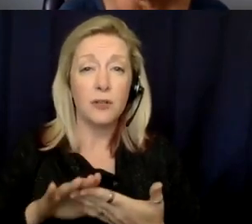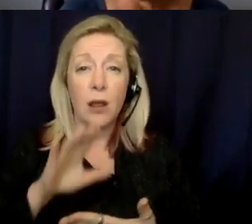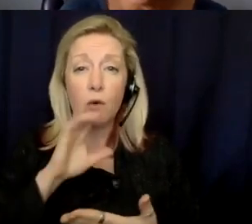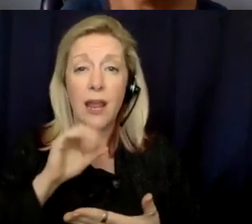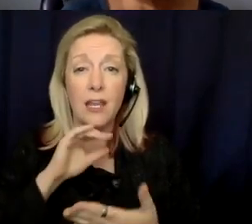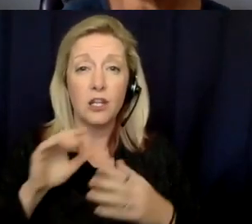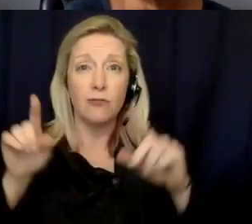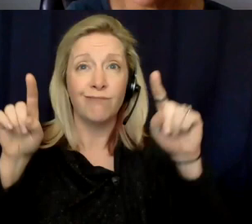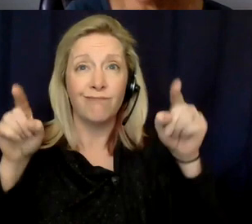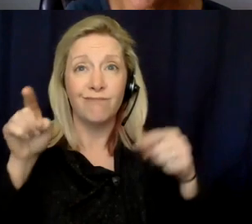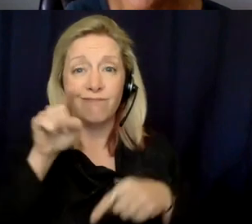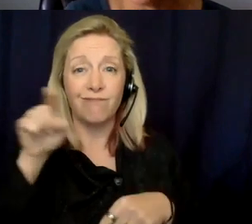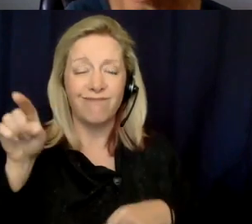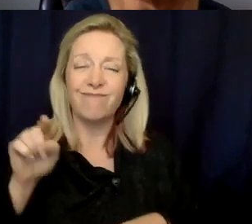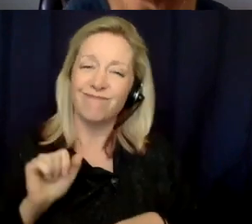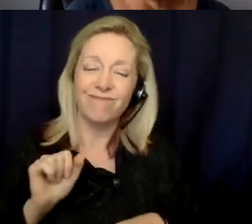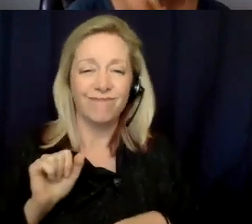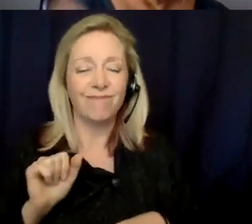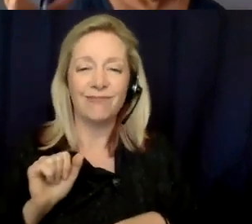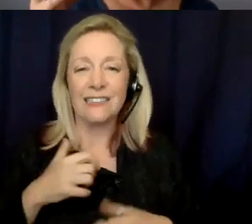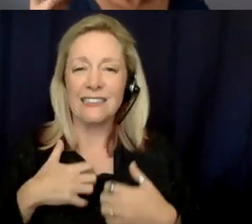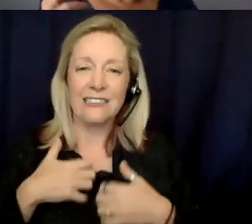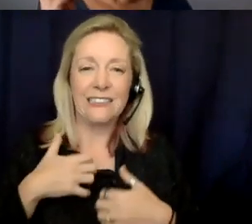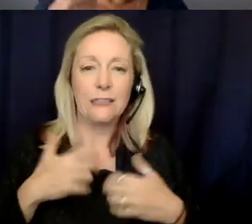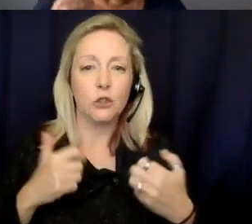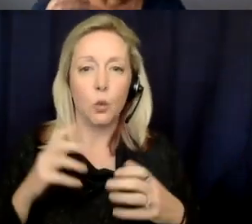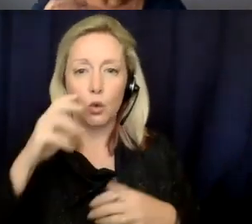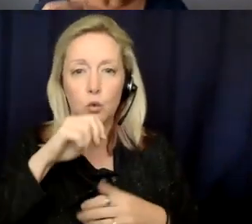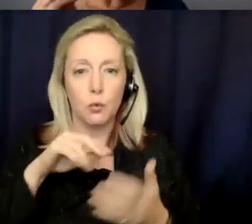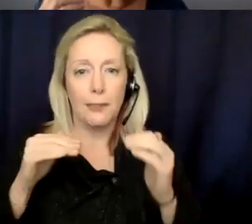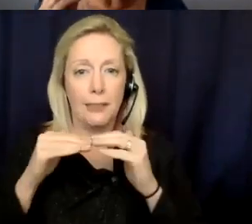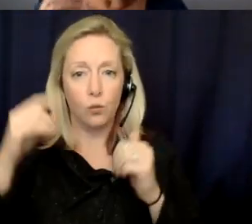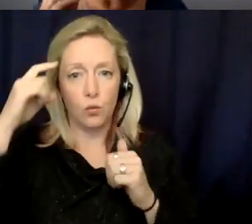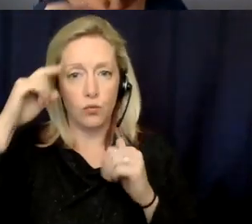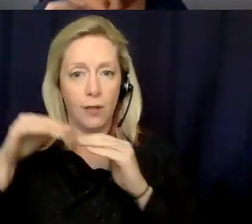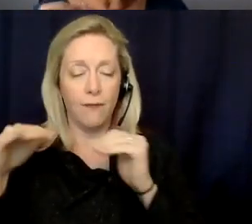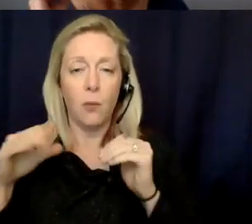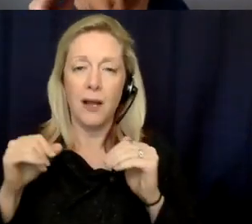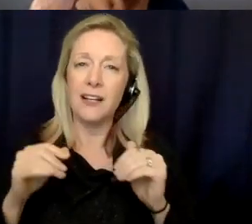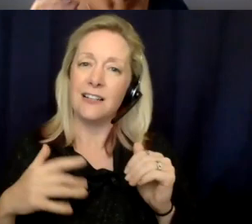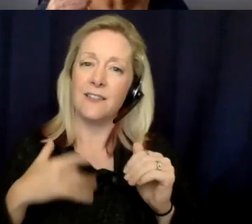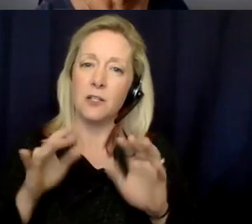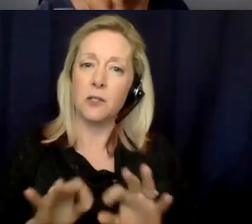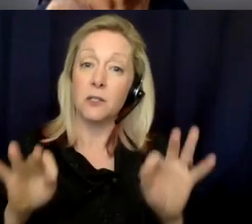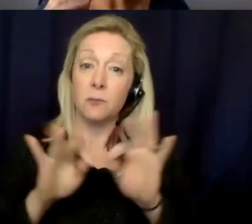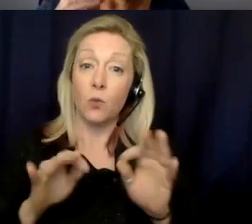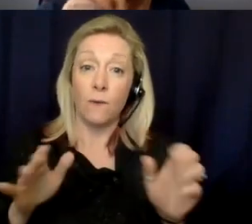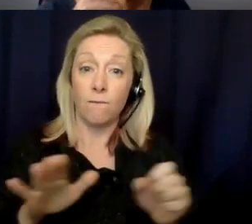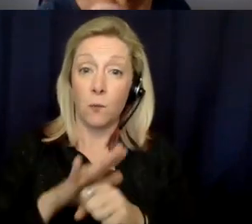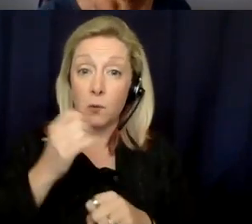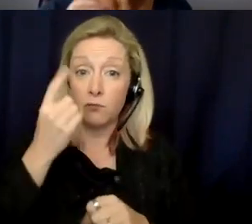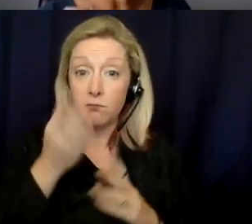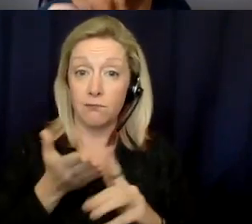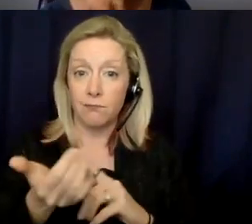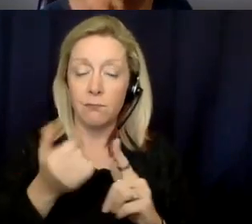up there, but we felt like in order for us to really understand it, we had to understand that stage and